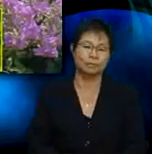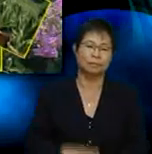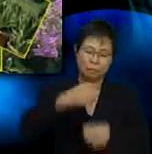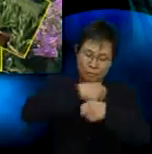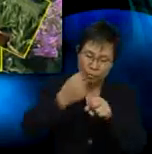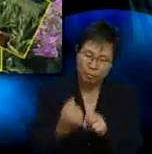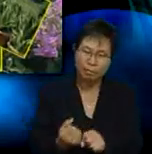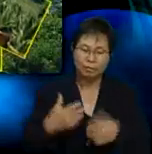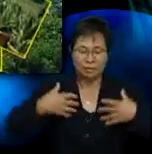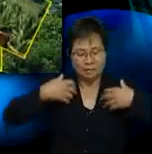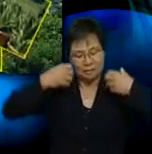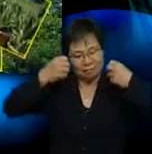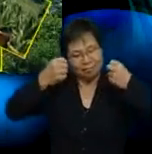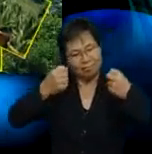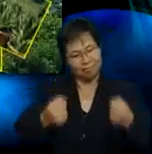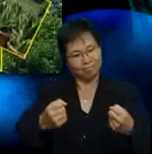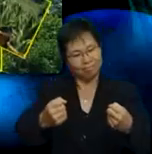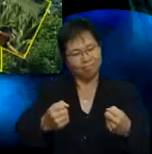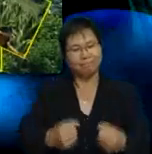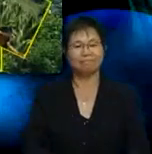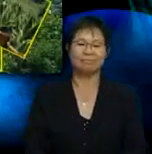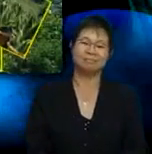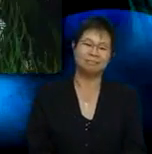and make it stay healthy.